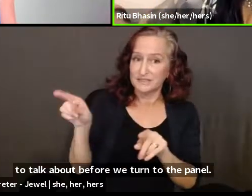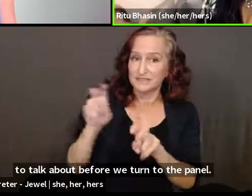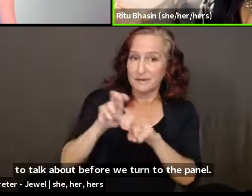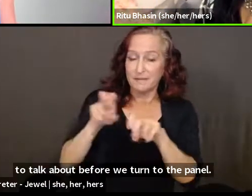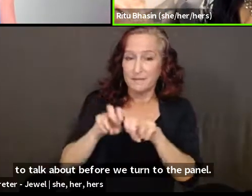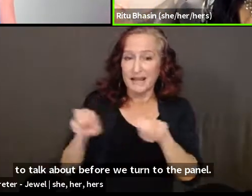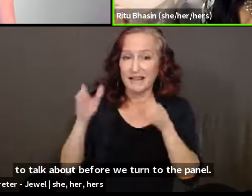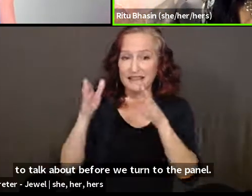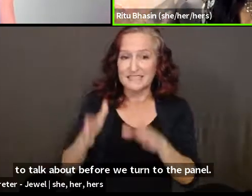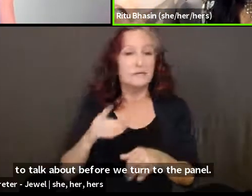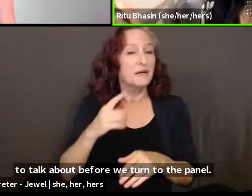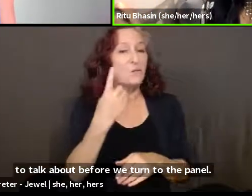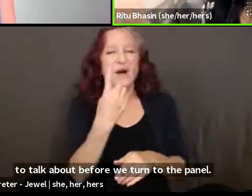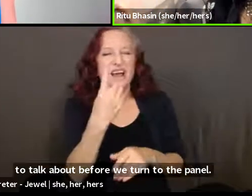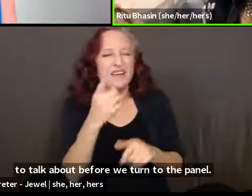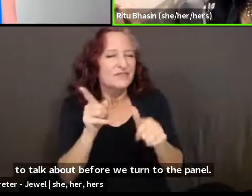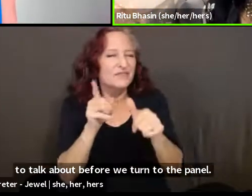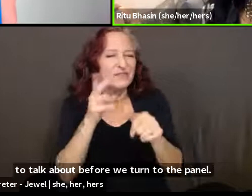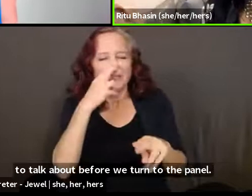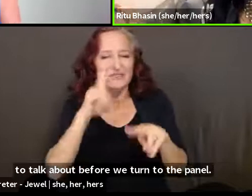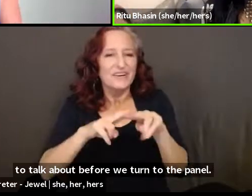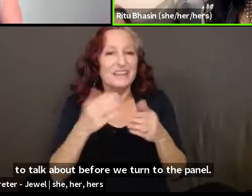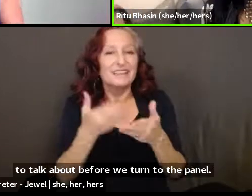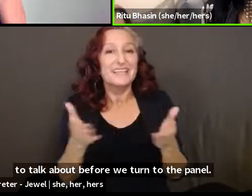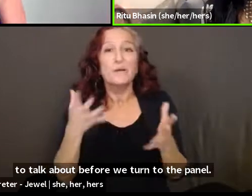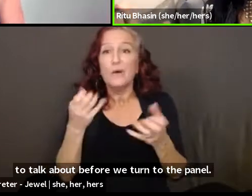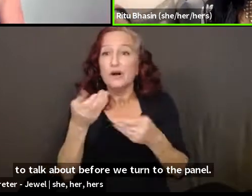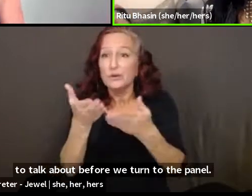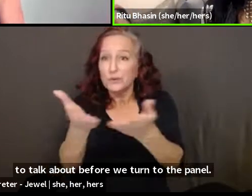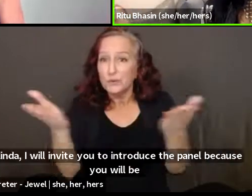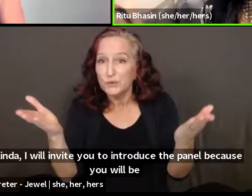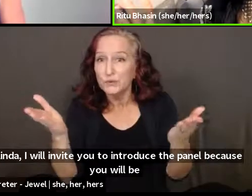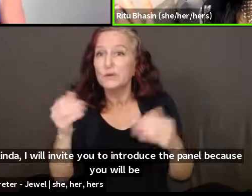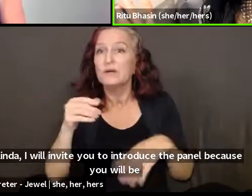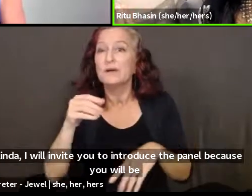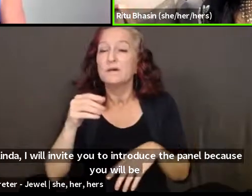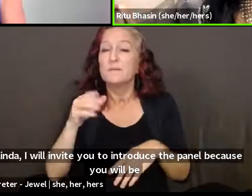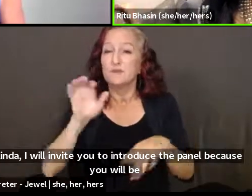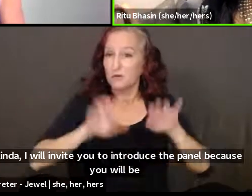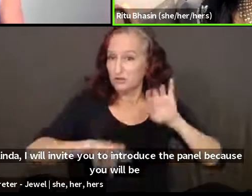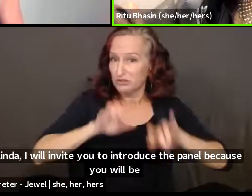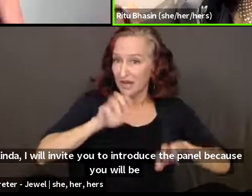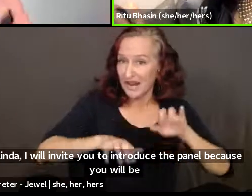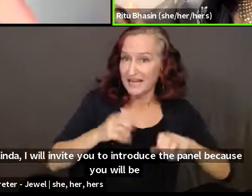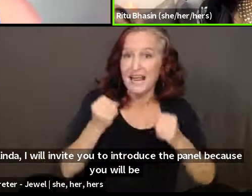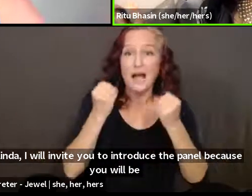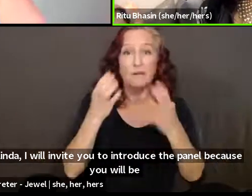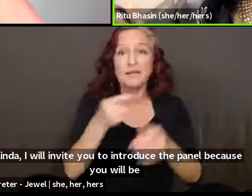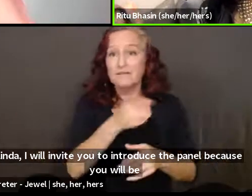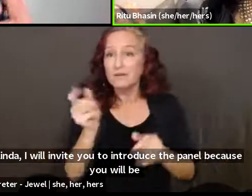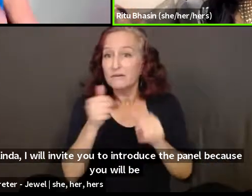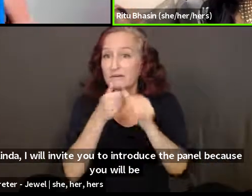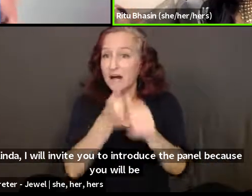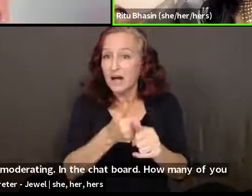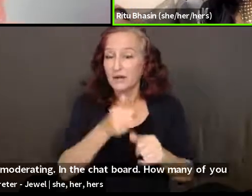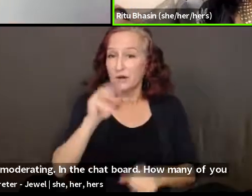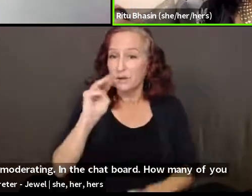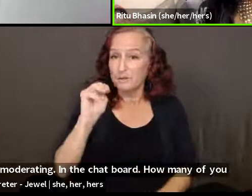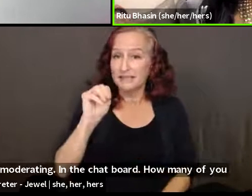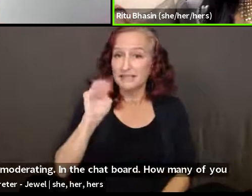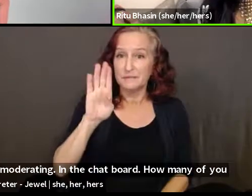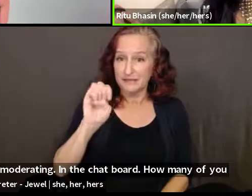fun thing. So in the chat board, how many of you follow Melinda on Instagram? Like, do you follow Melinda? Just kind of